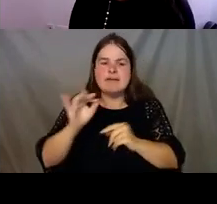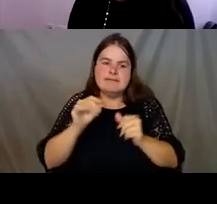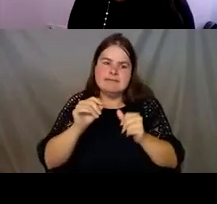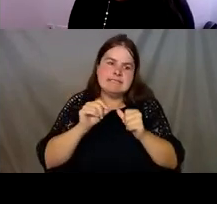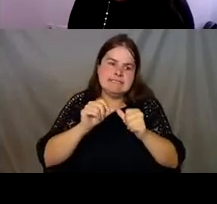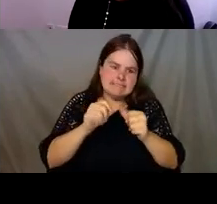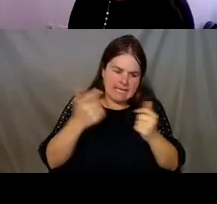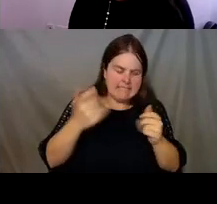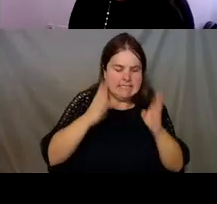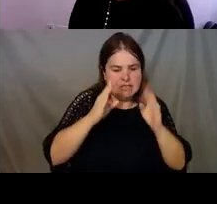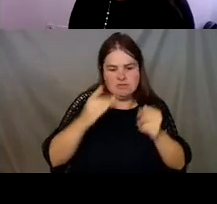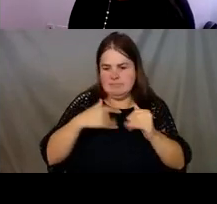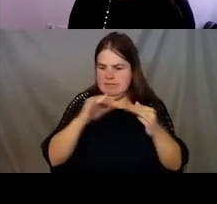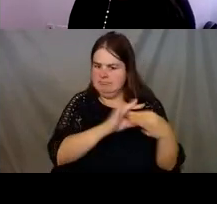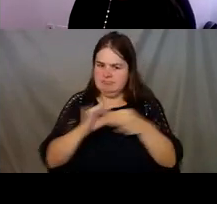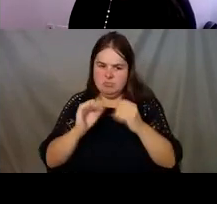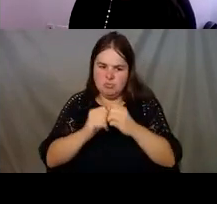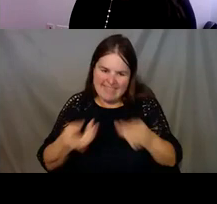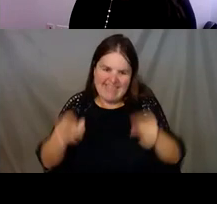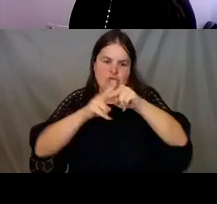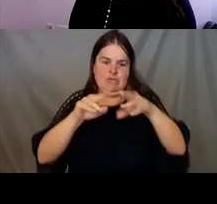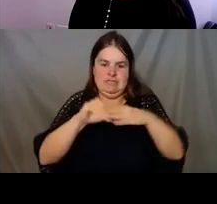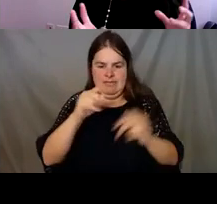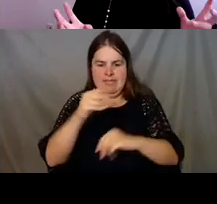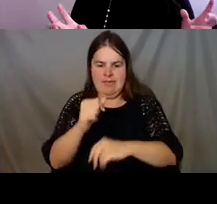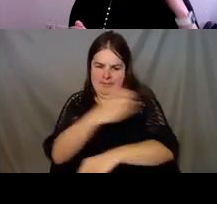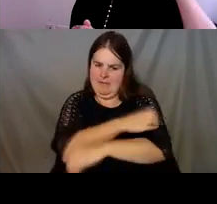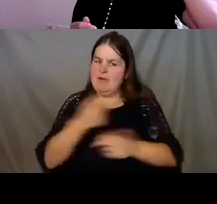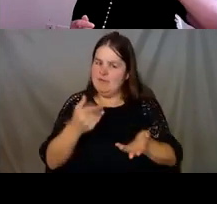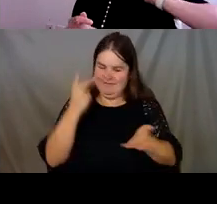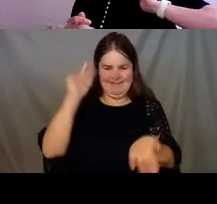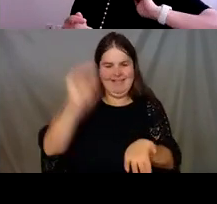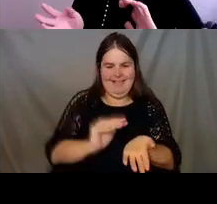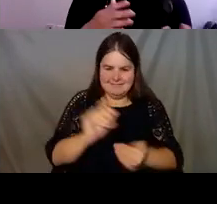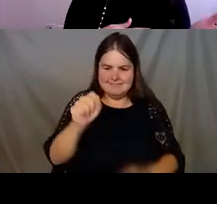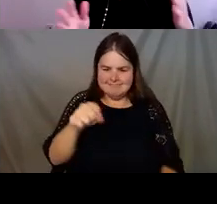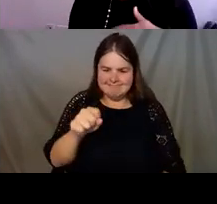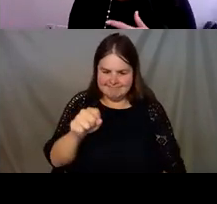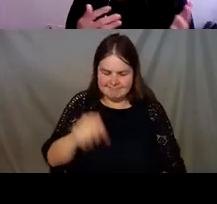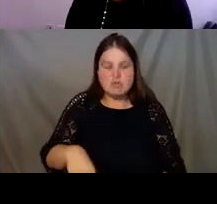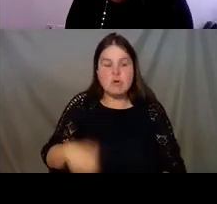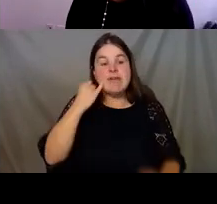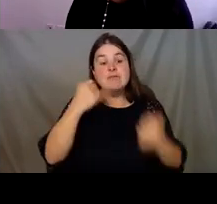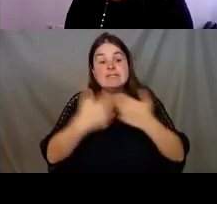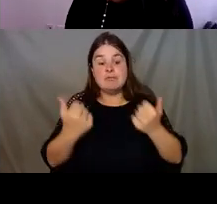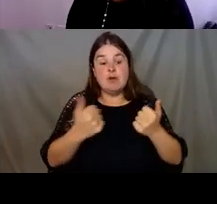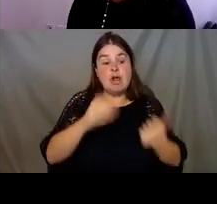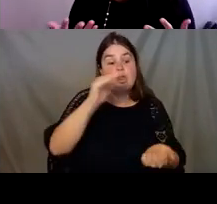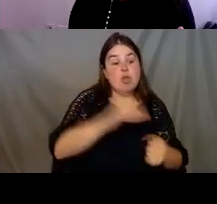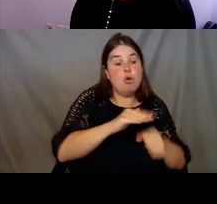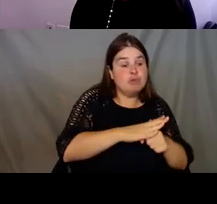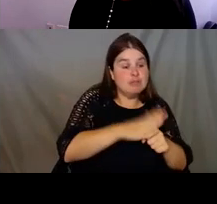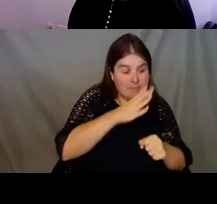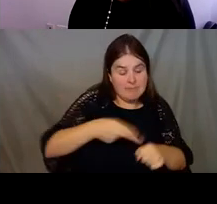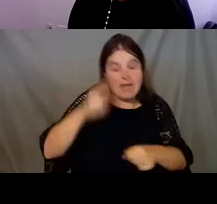increases in theta power, right? And so now if you split it up between low stress and high stress moms, the finding